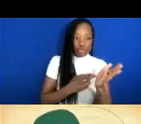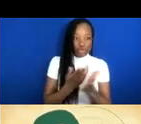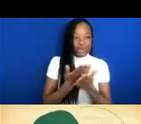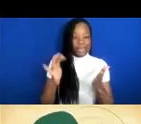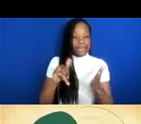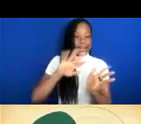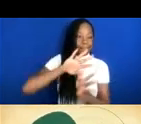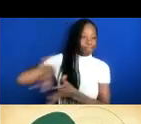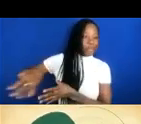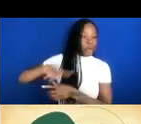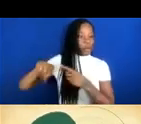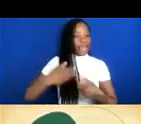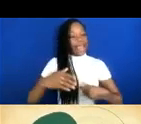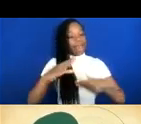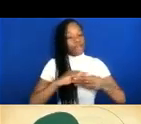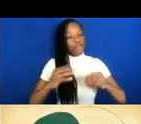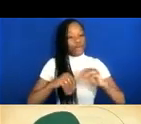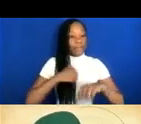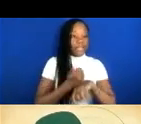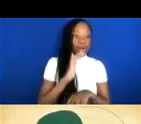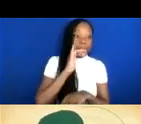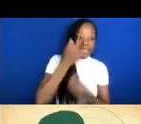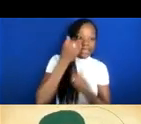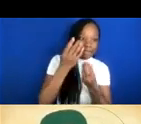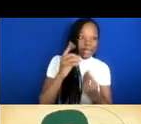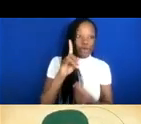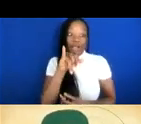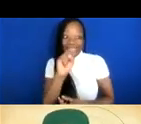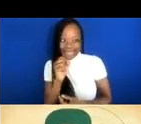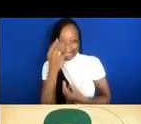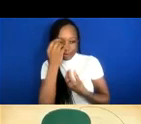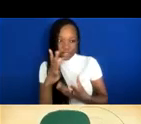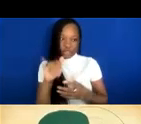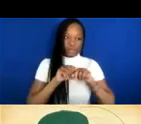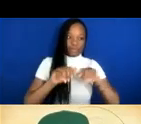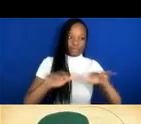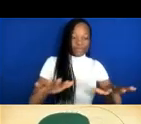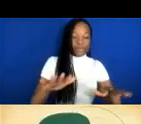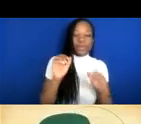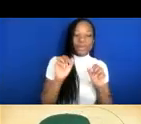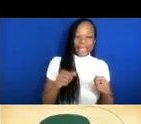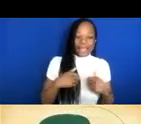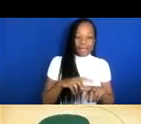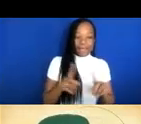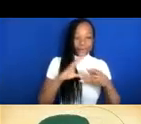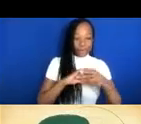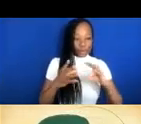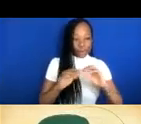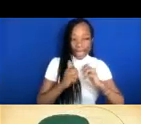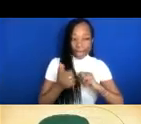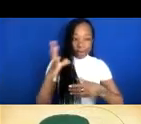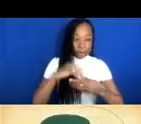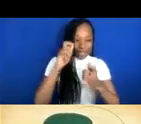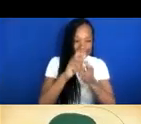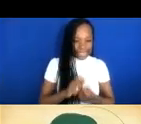story that's based on misinfo or disinfo is being spread. You tell a different story by including the details that are missing from